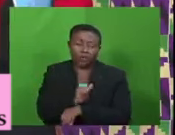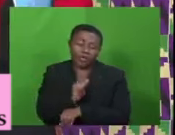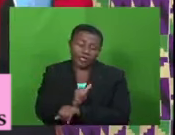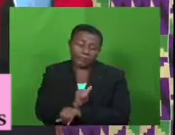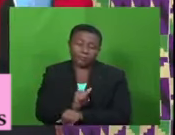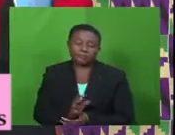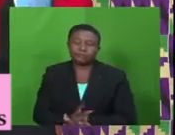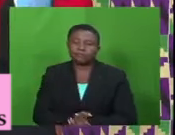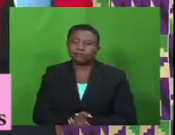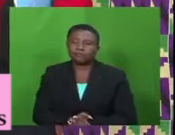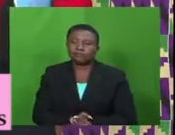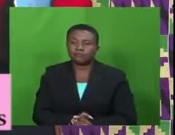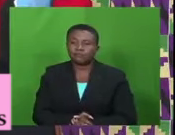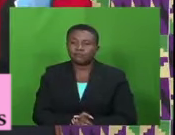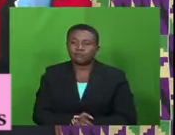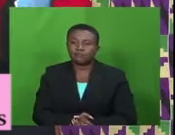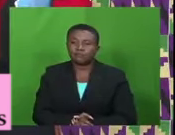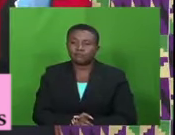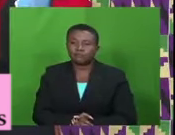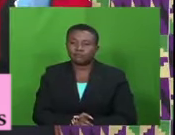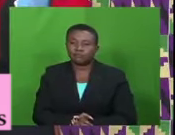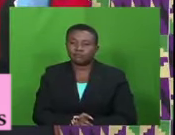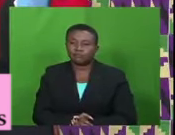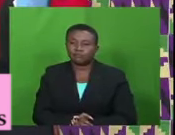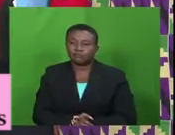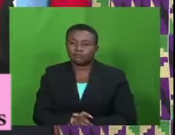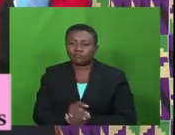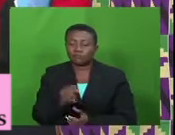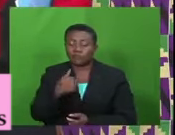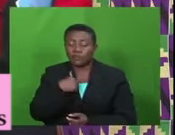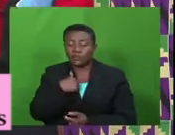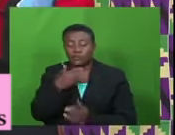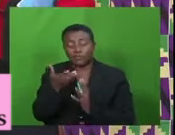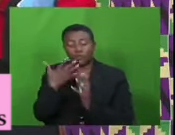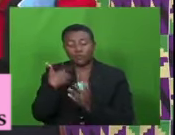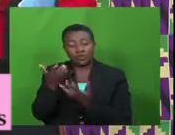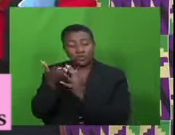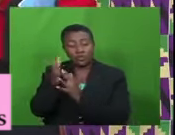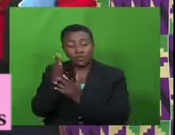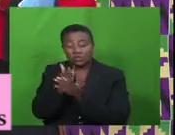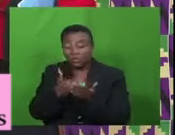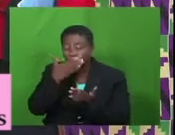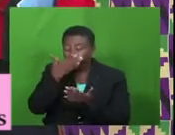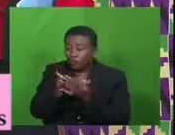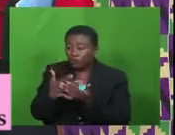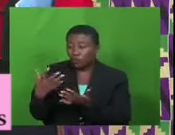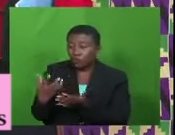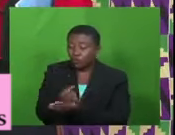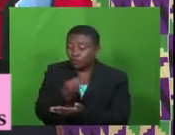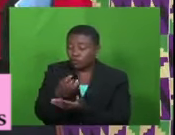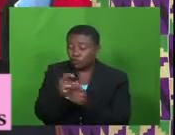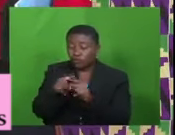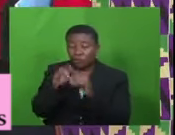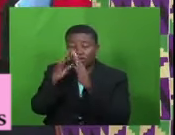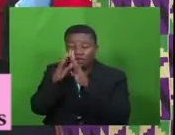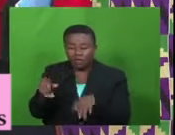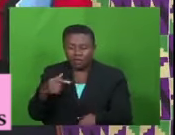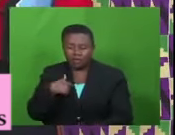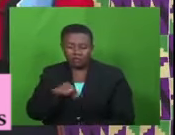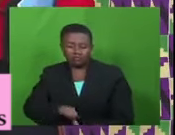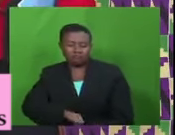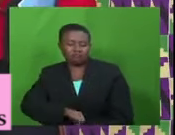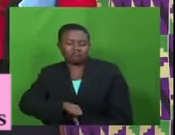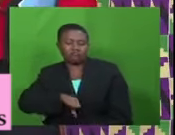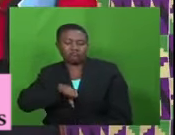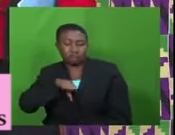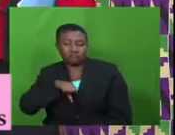Mr. Speaker, I must share some good news with the House. I am particularly proud of the